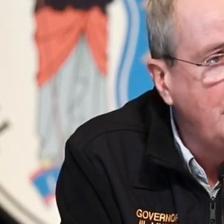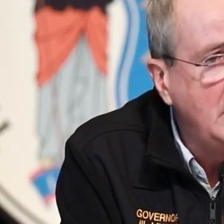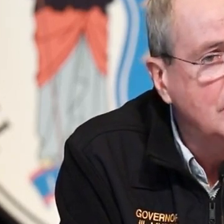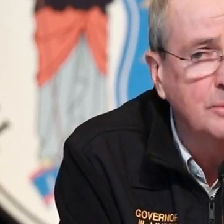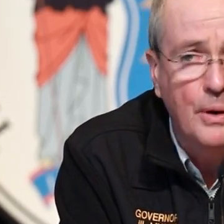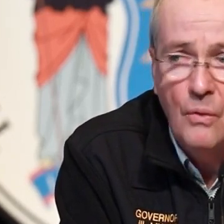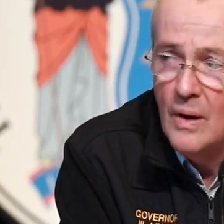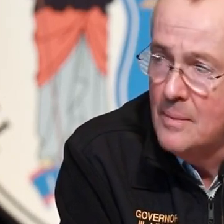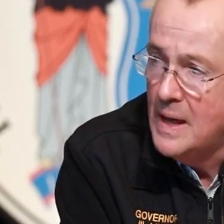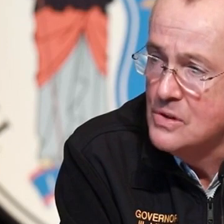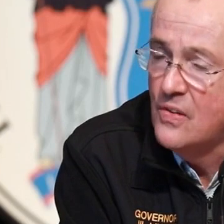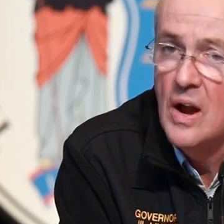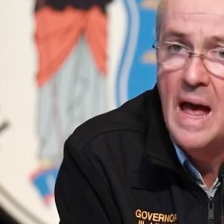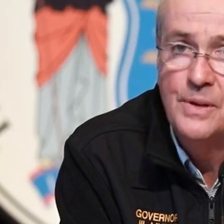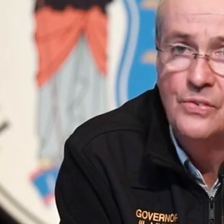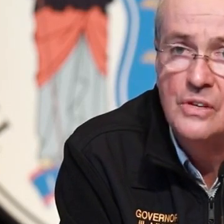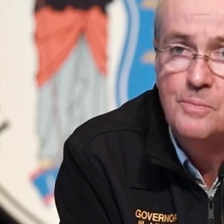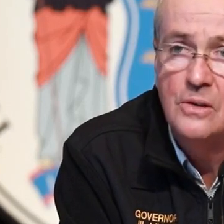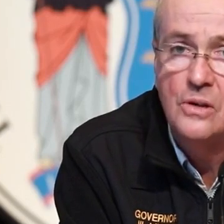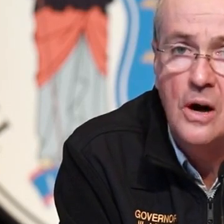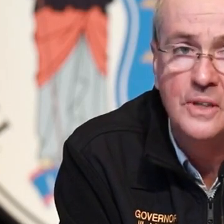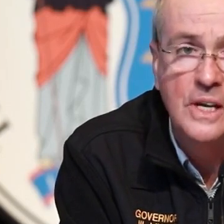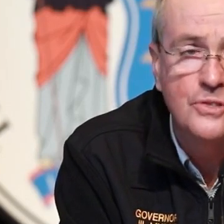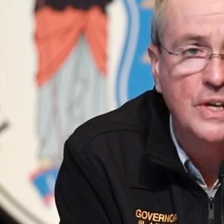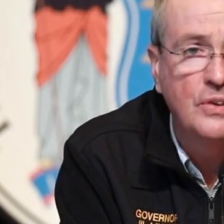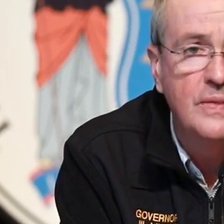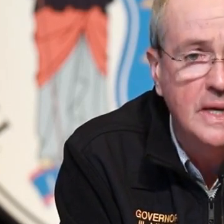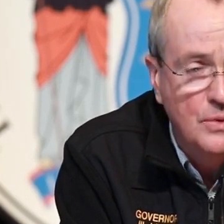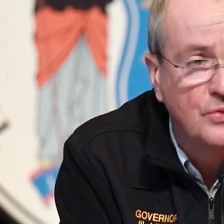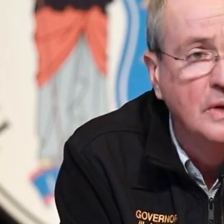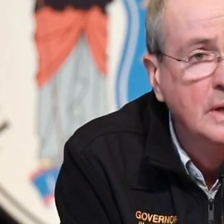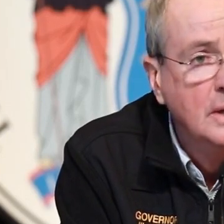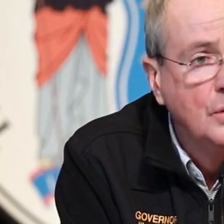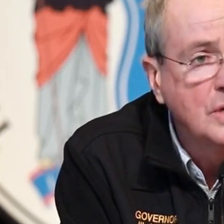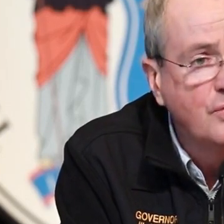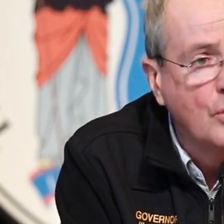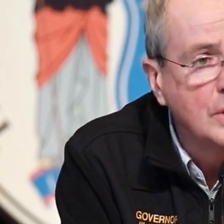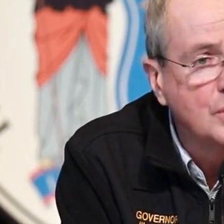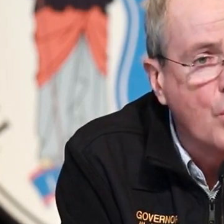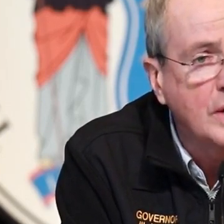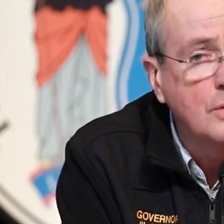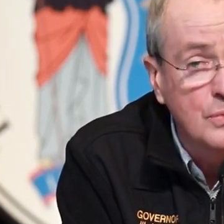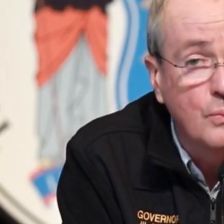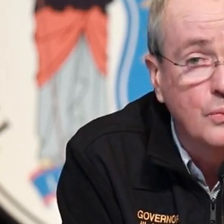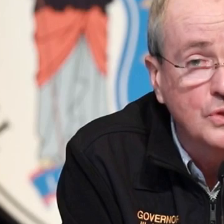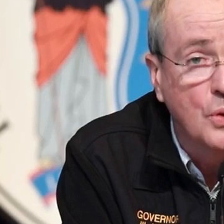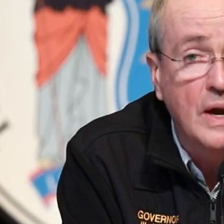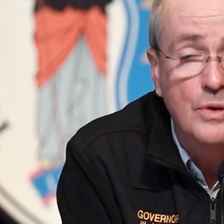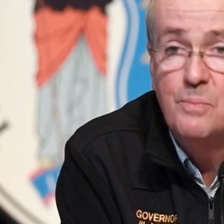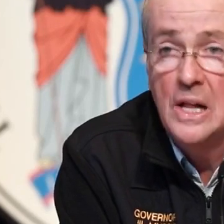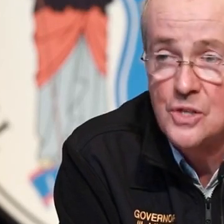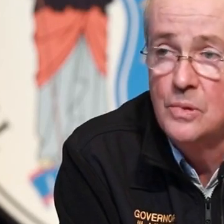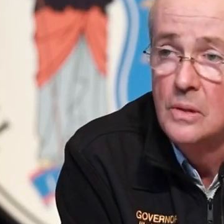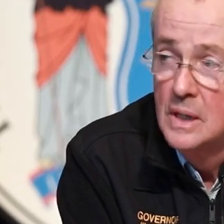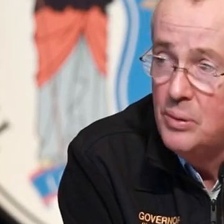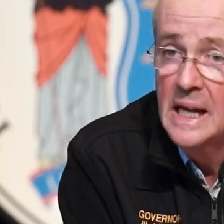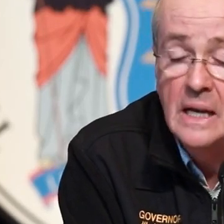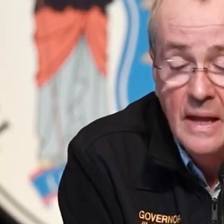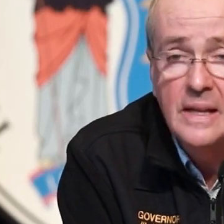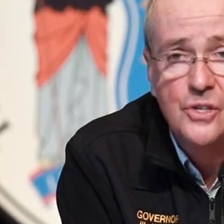municipal bond program. I was very happy to see Speaker Coughlin yesterday say that he was looking forward to working toward a